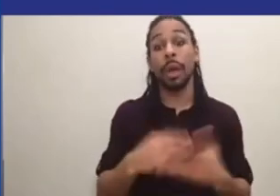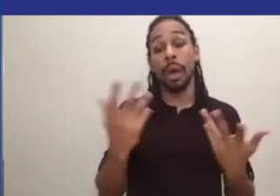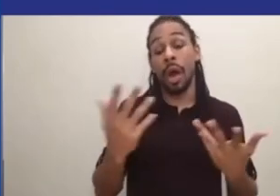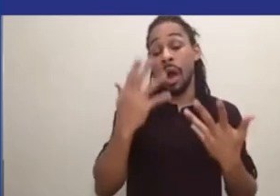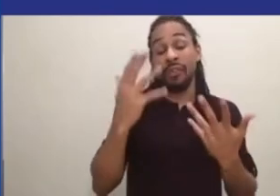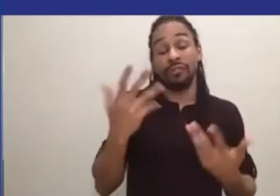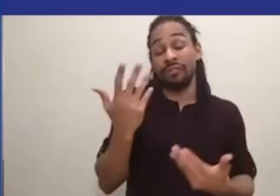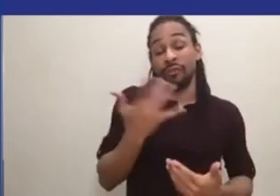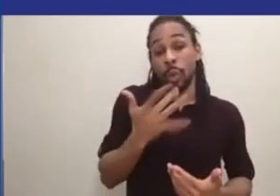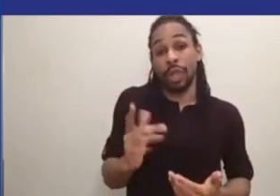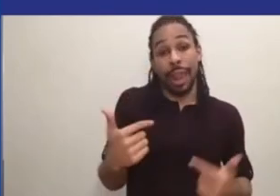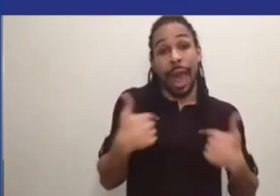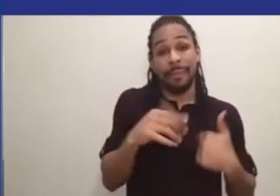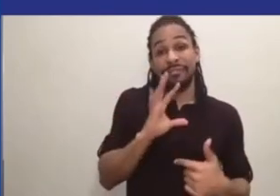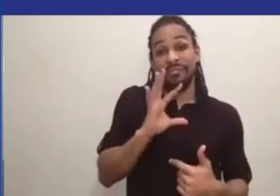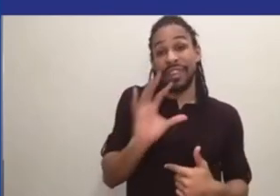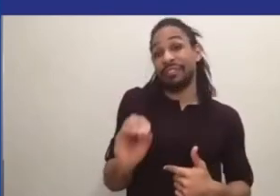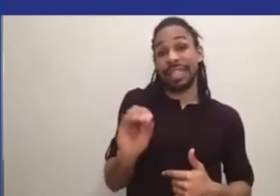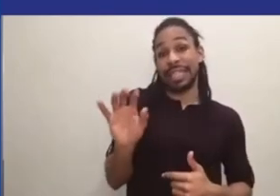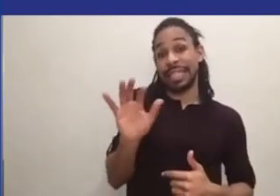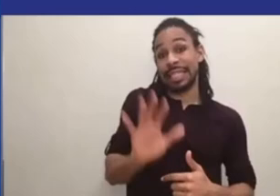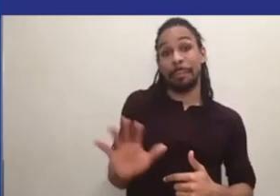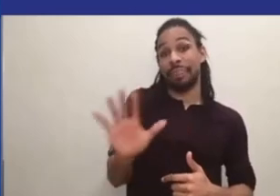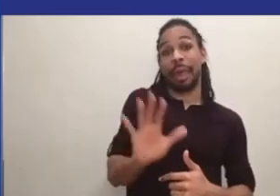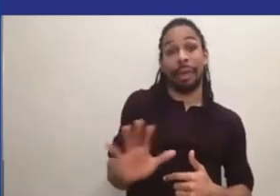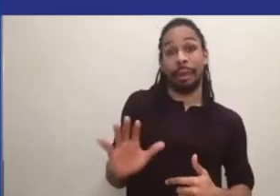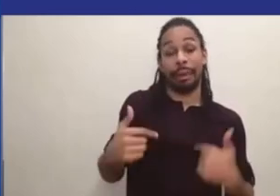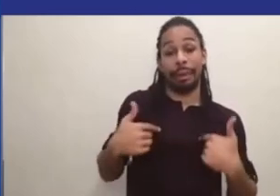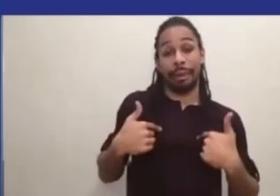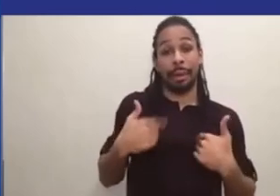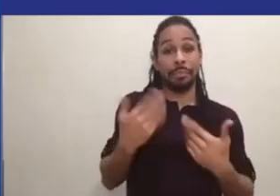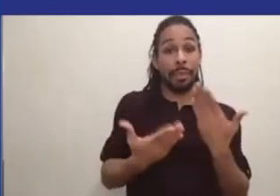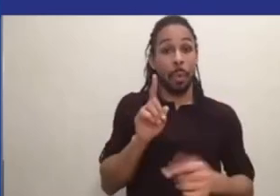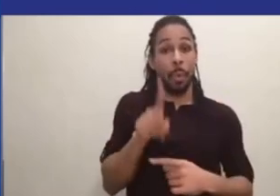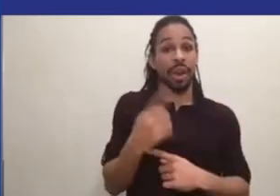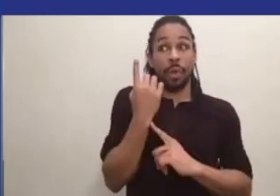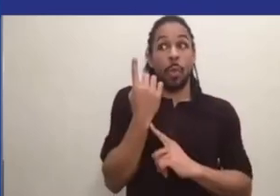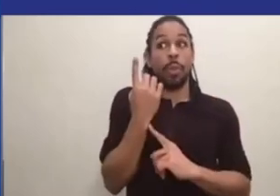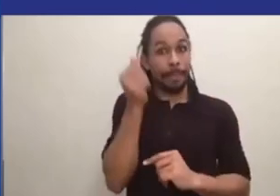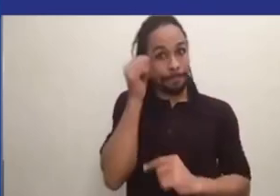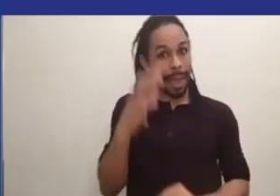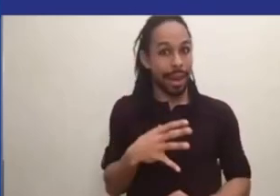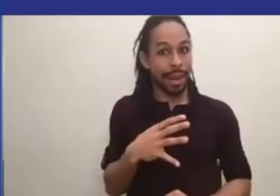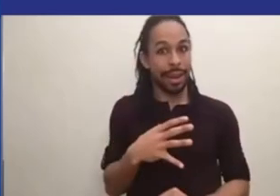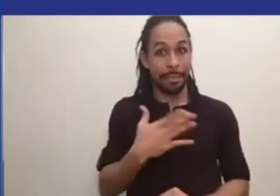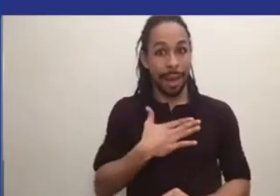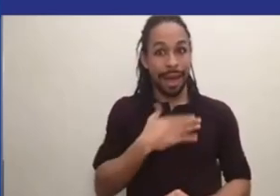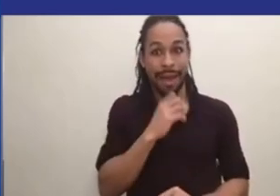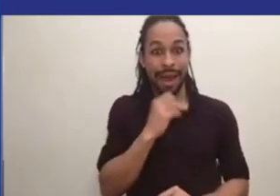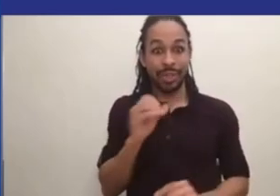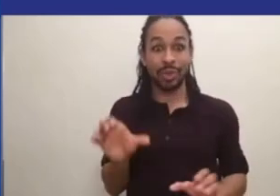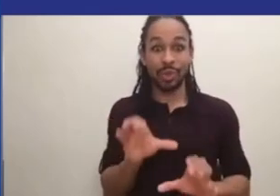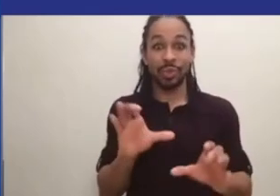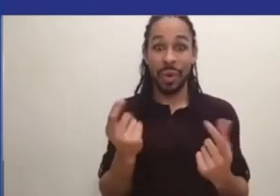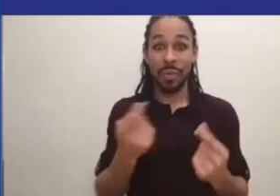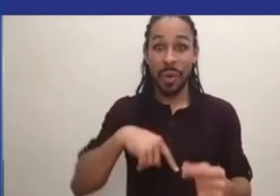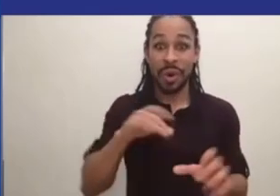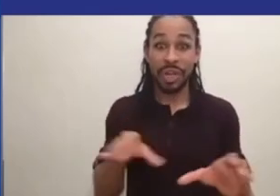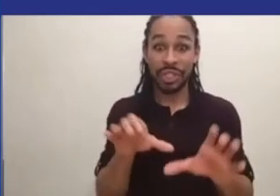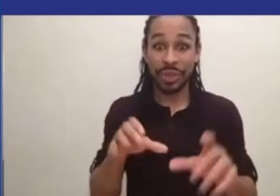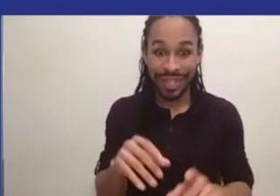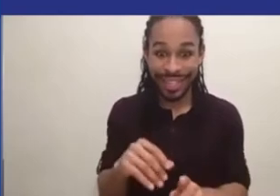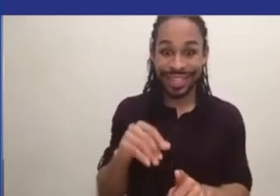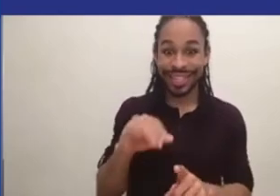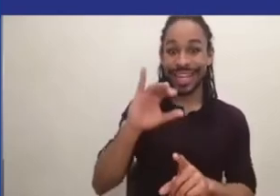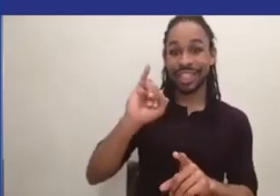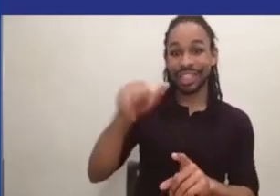man, probably the only man my age doing what I'm doing. You look good, Cesar, you look good.